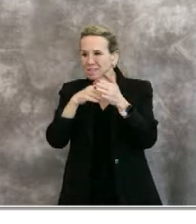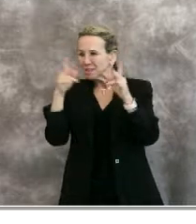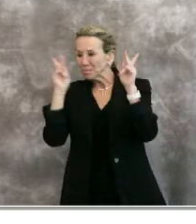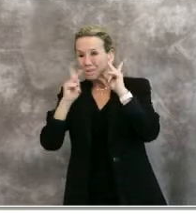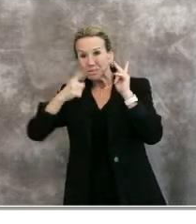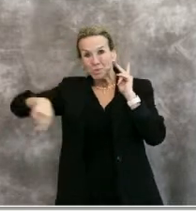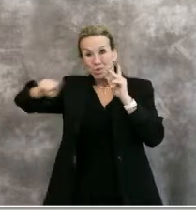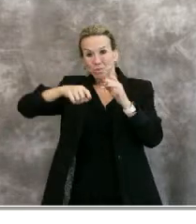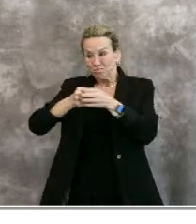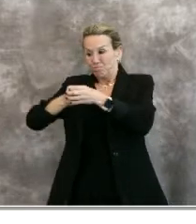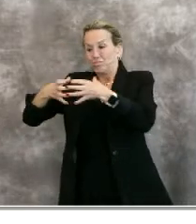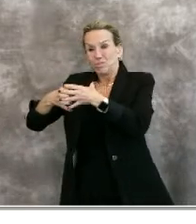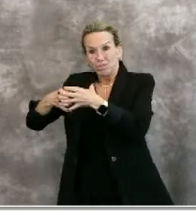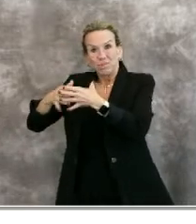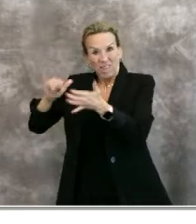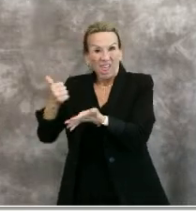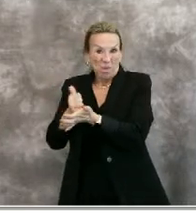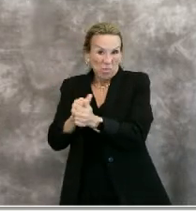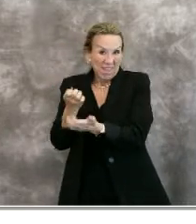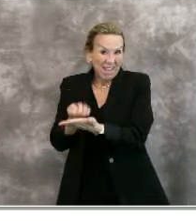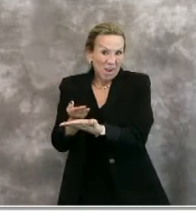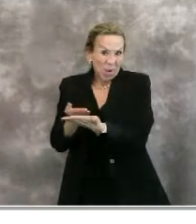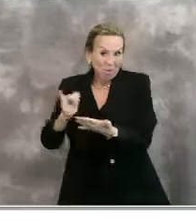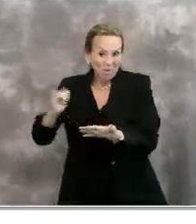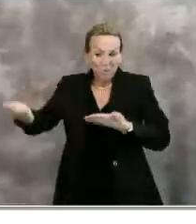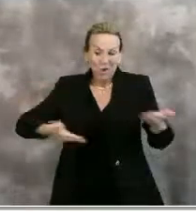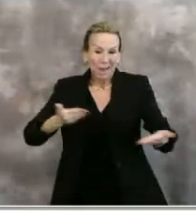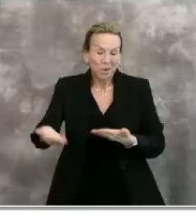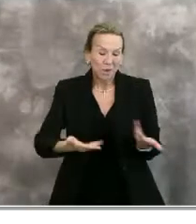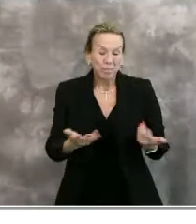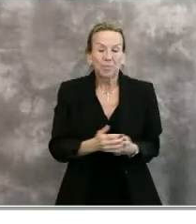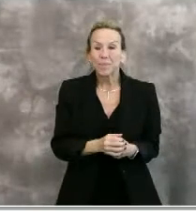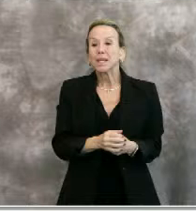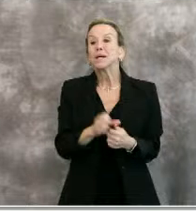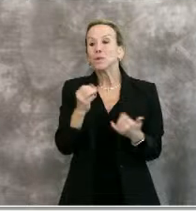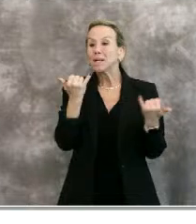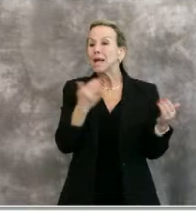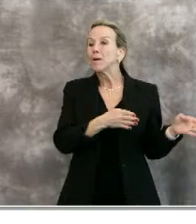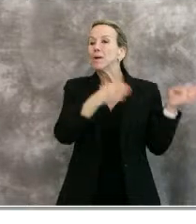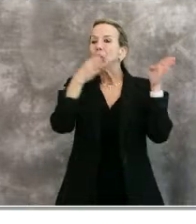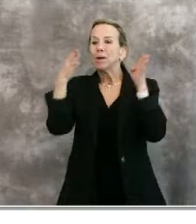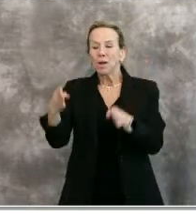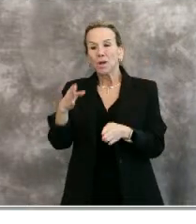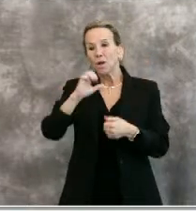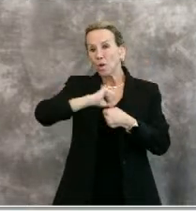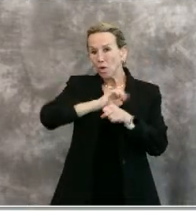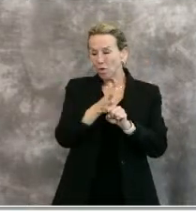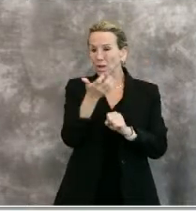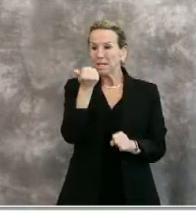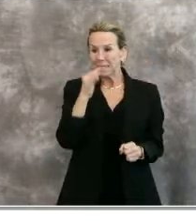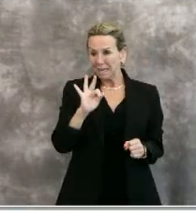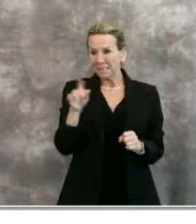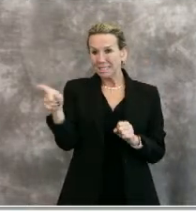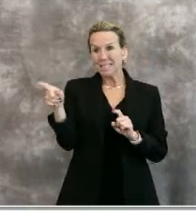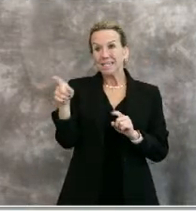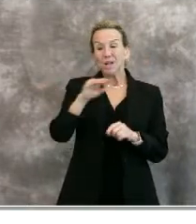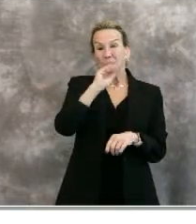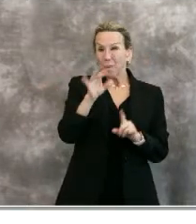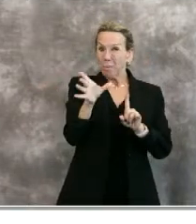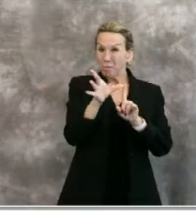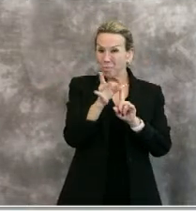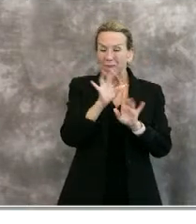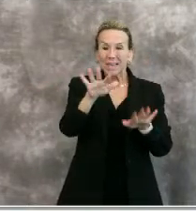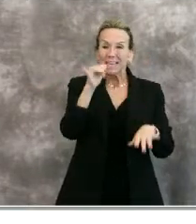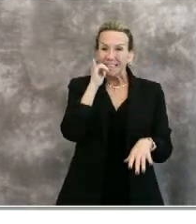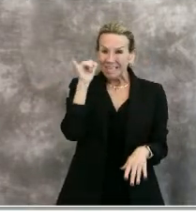public health motel rooms. The next slide we'll look at is our COVID-19 percentage positive. Yesterday was probably the single worst day we've had.